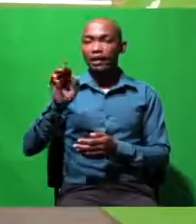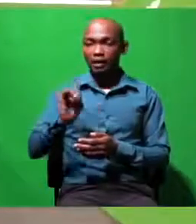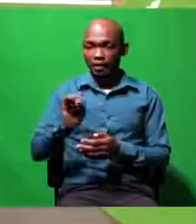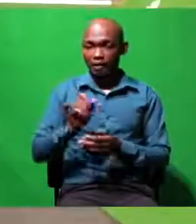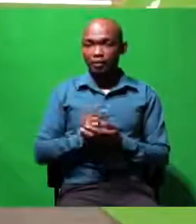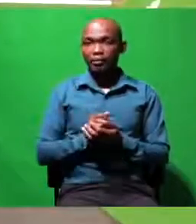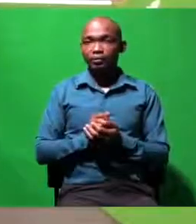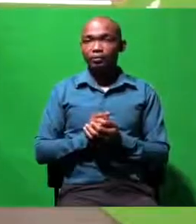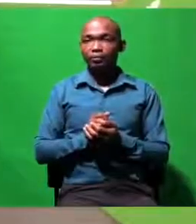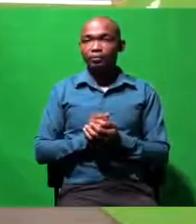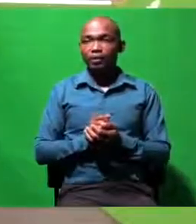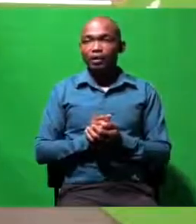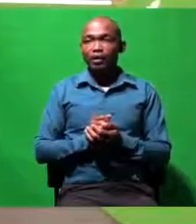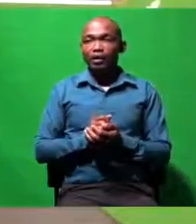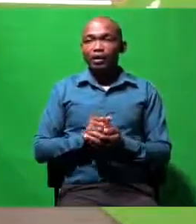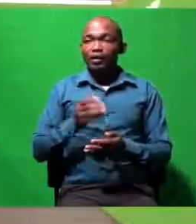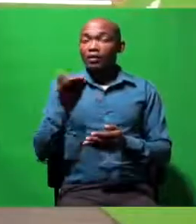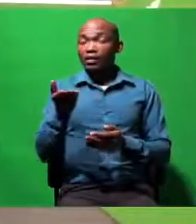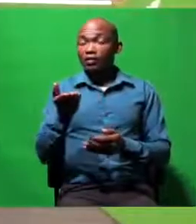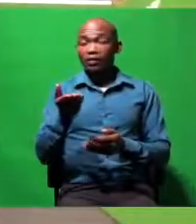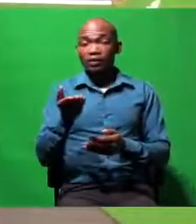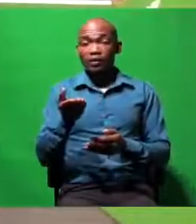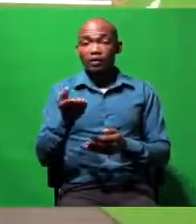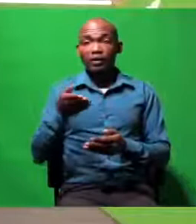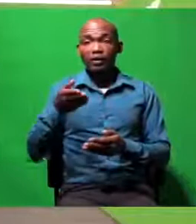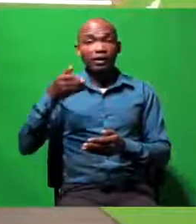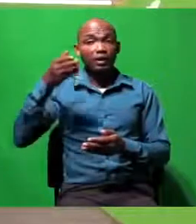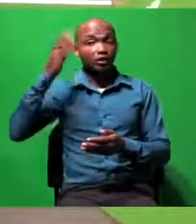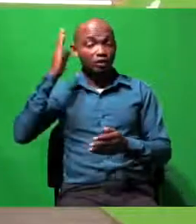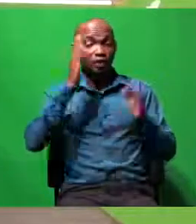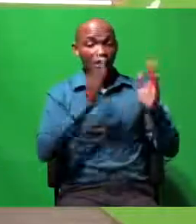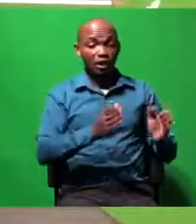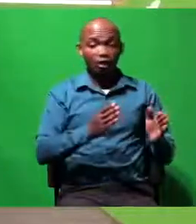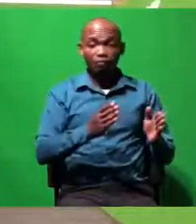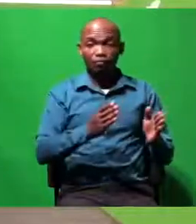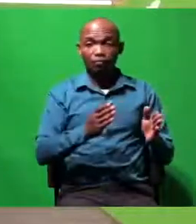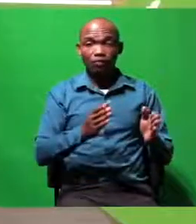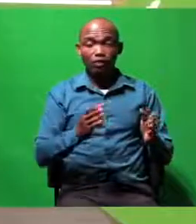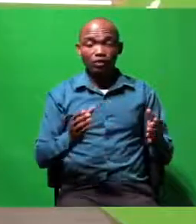Did you know it now? Therefore, the central government comprises